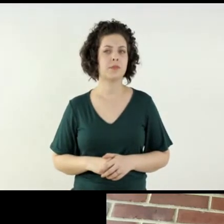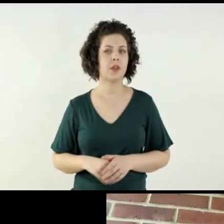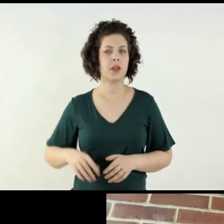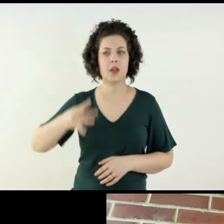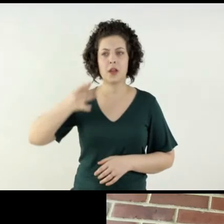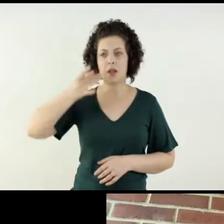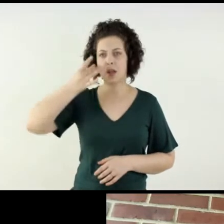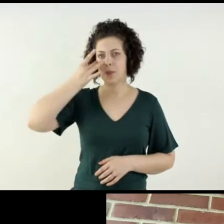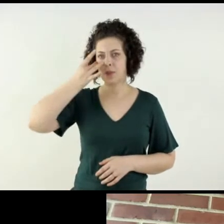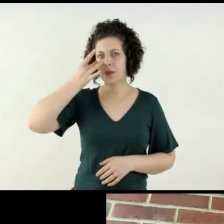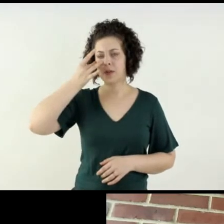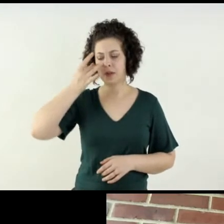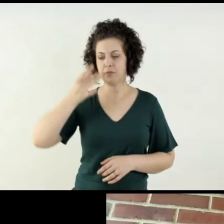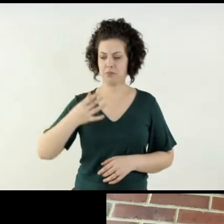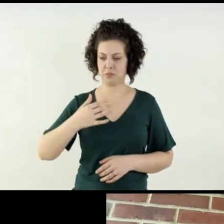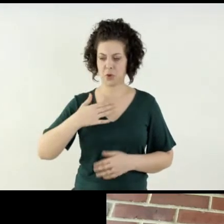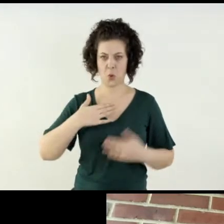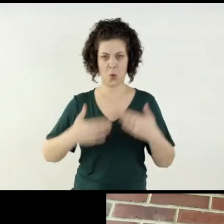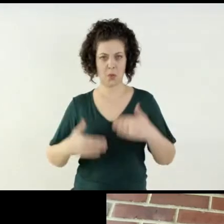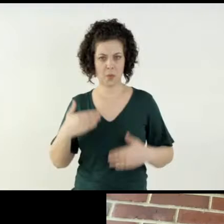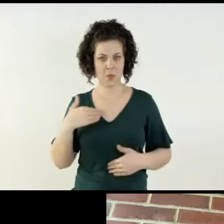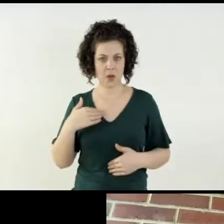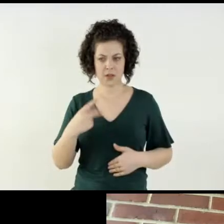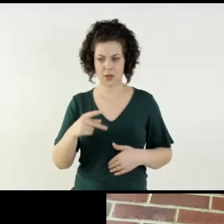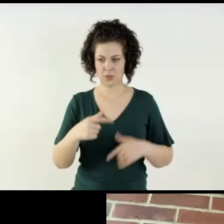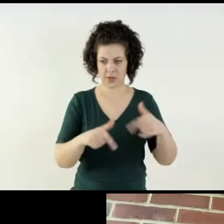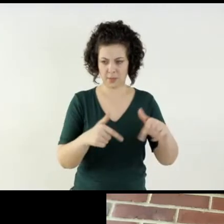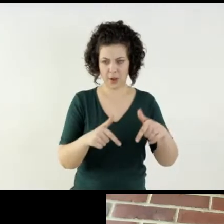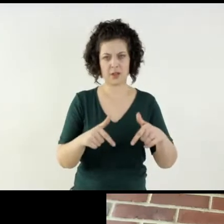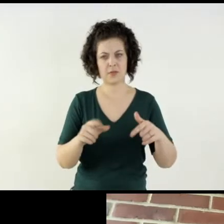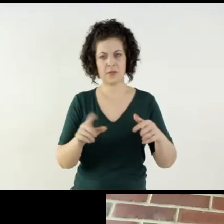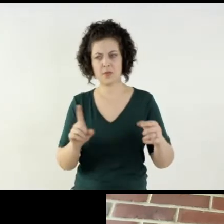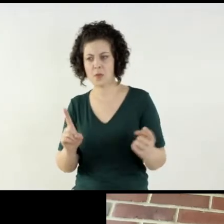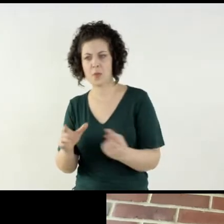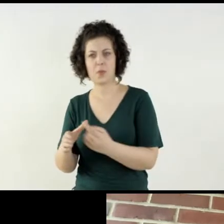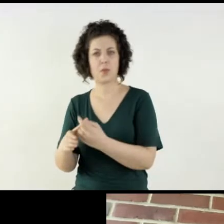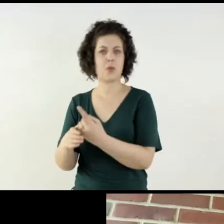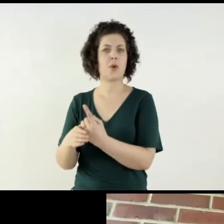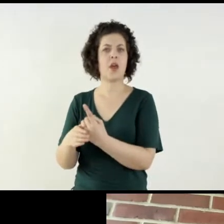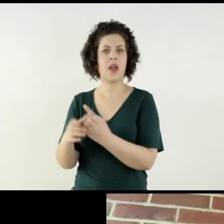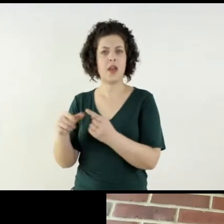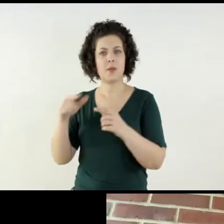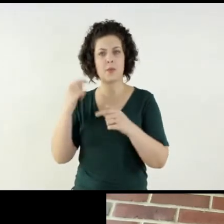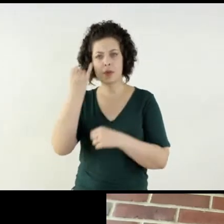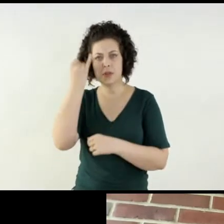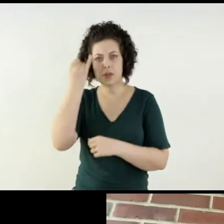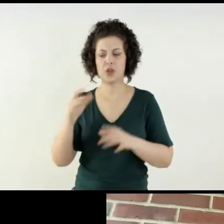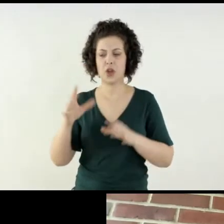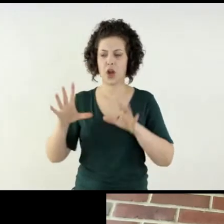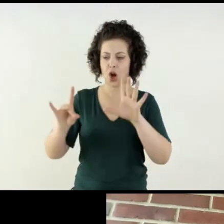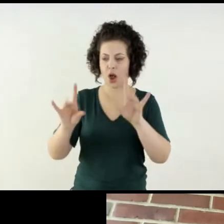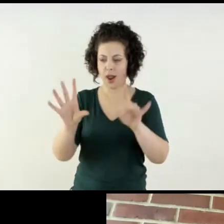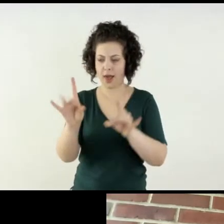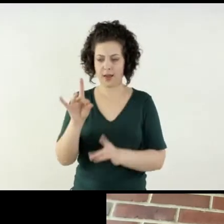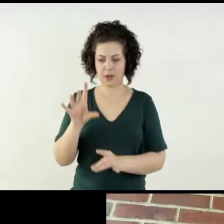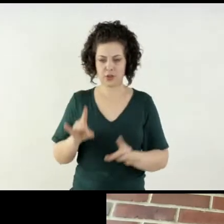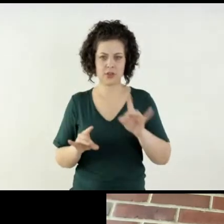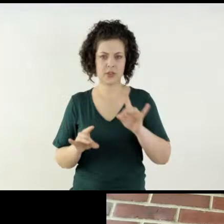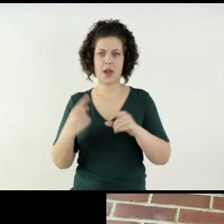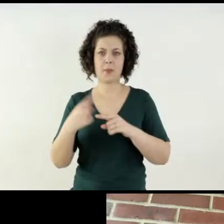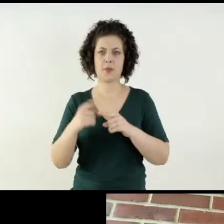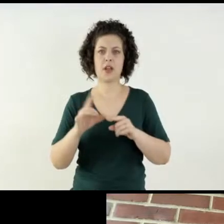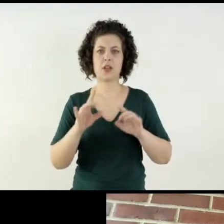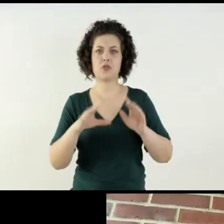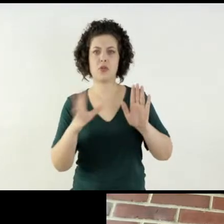Carmen? Why make photo books and collages instead of projecting, for example? So I'm going to now